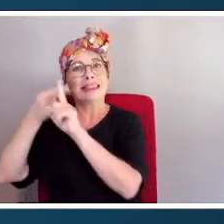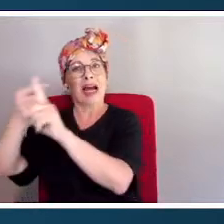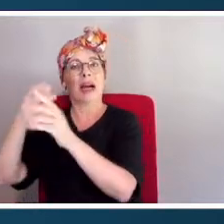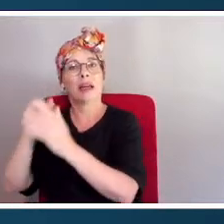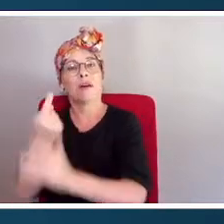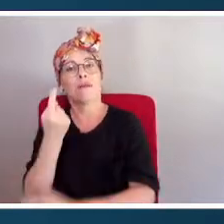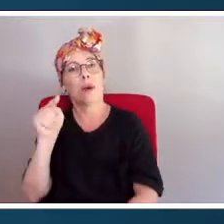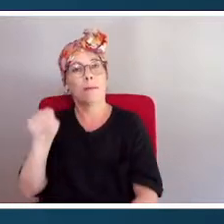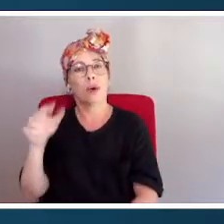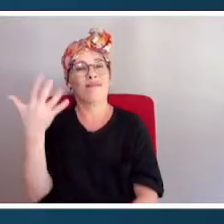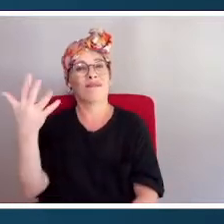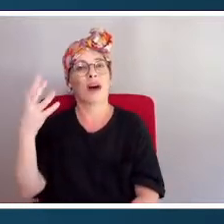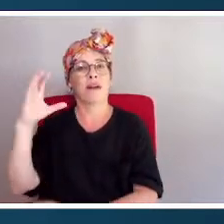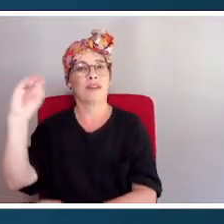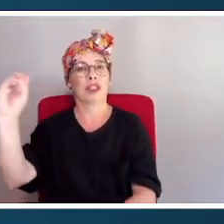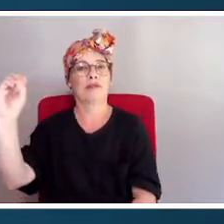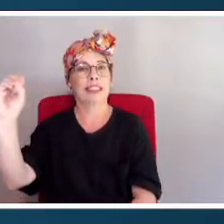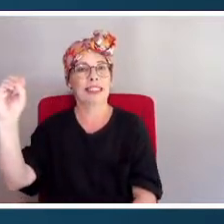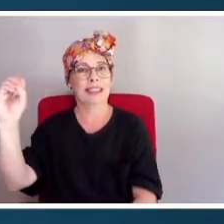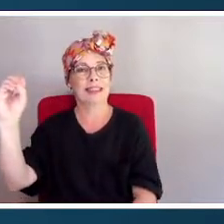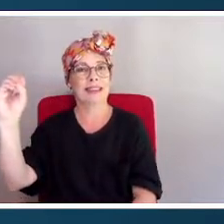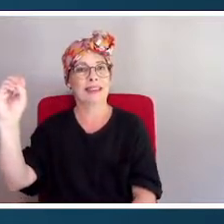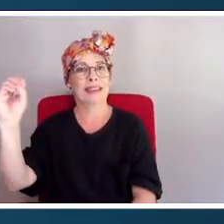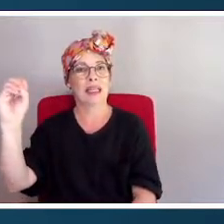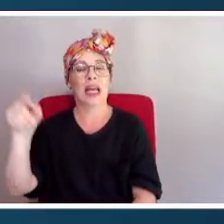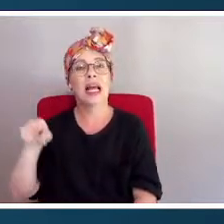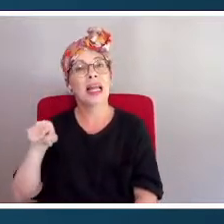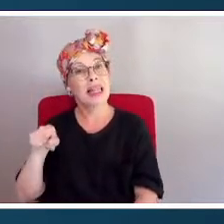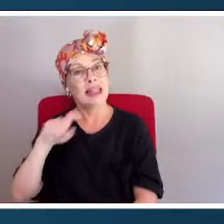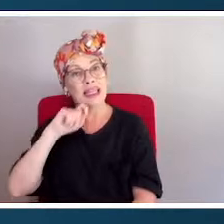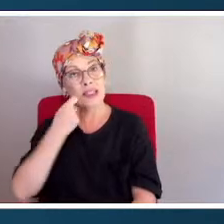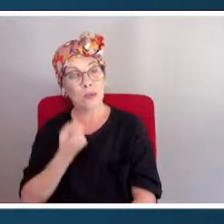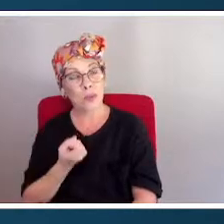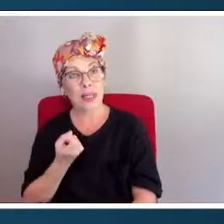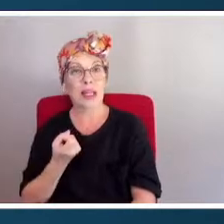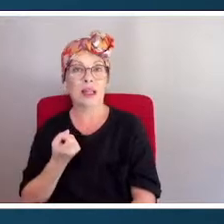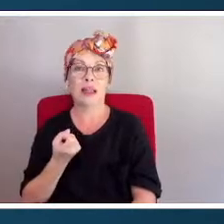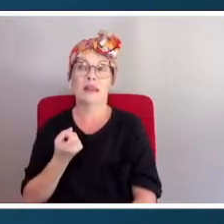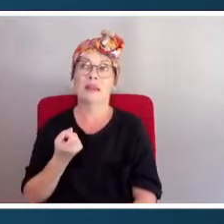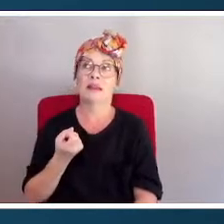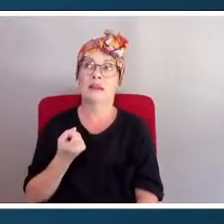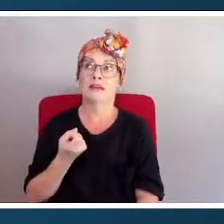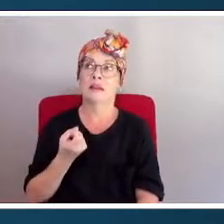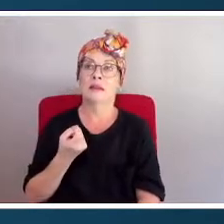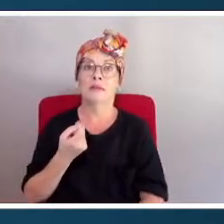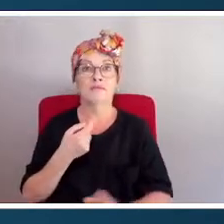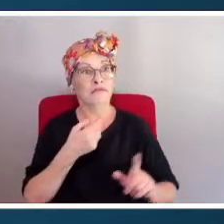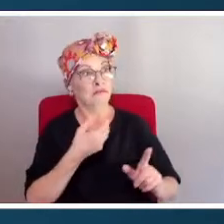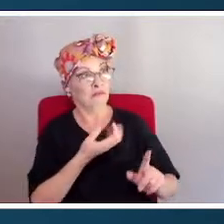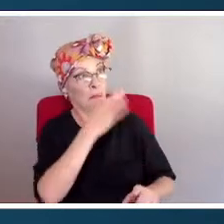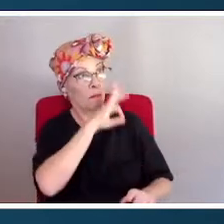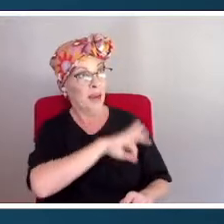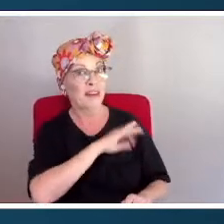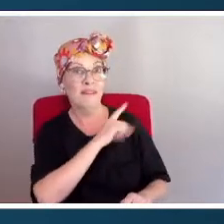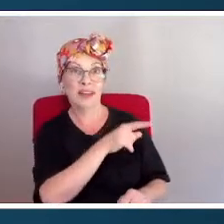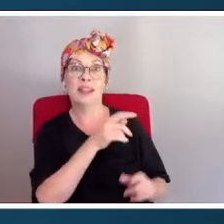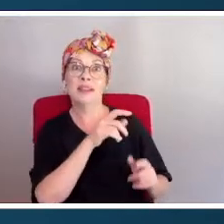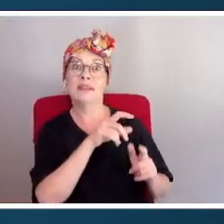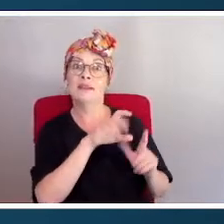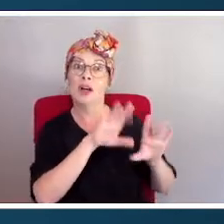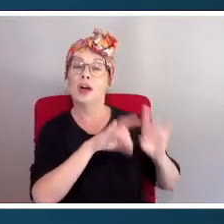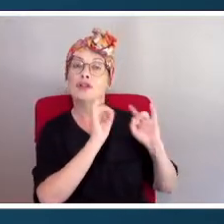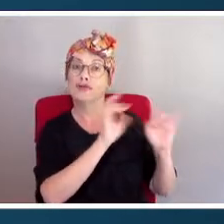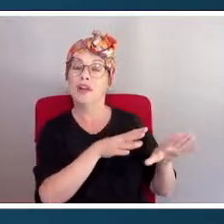This will need enhanced climate action by Australia domestically and solidarity with the Blue